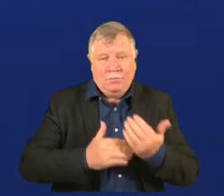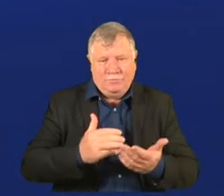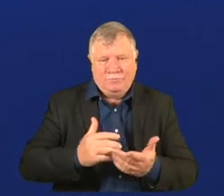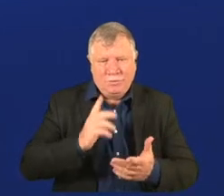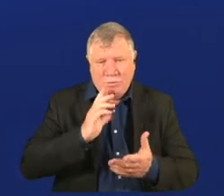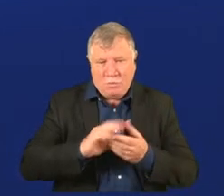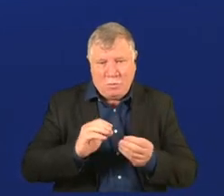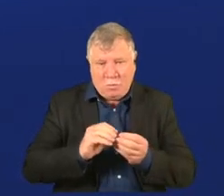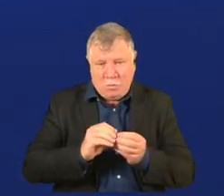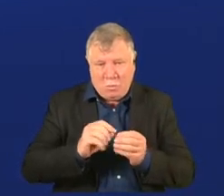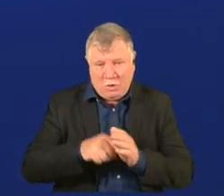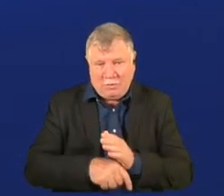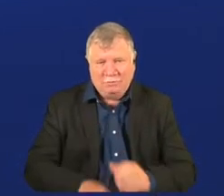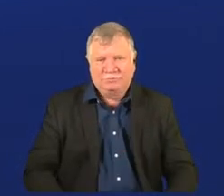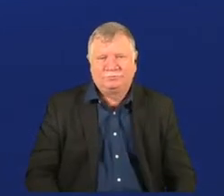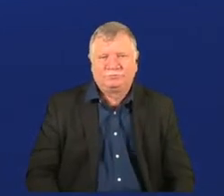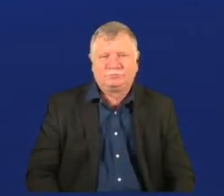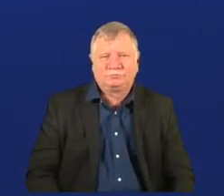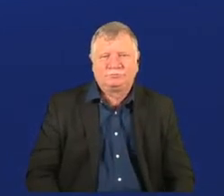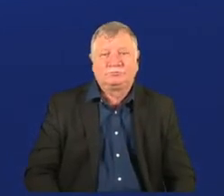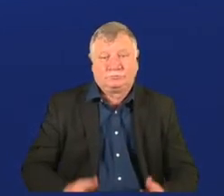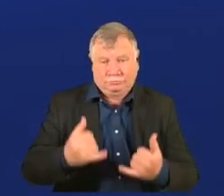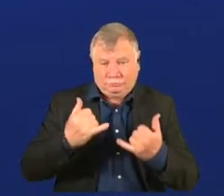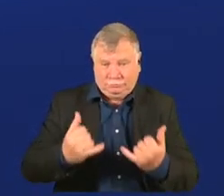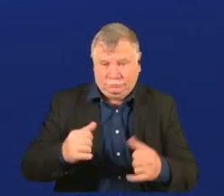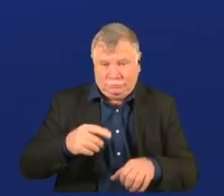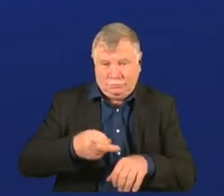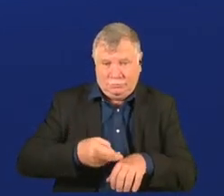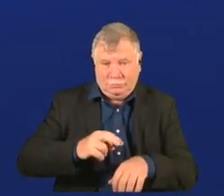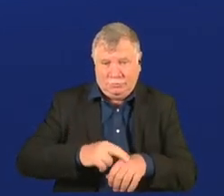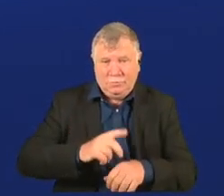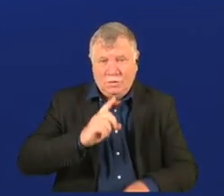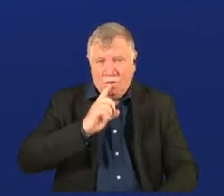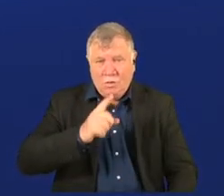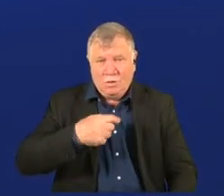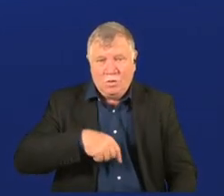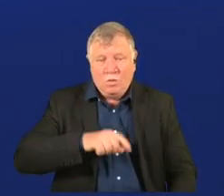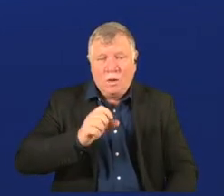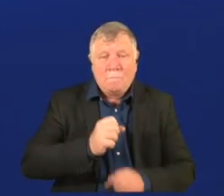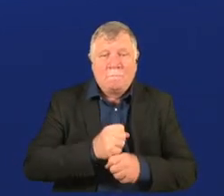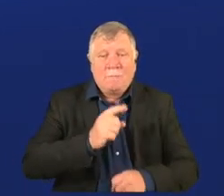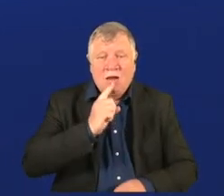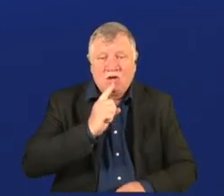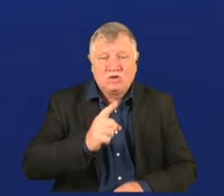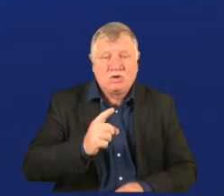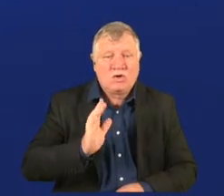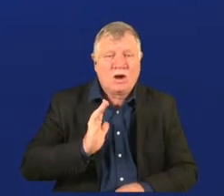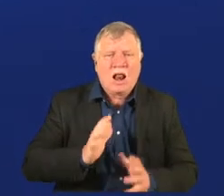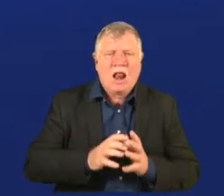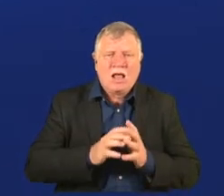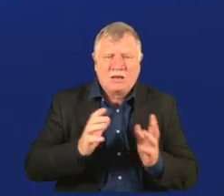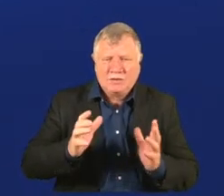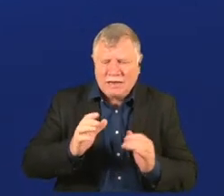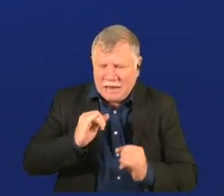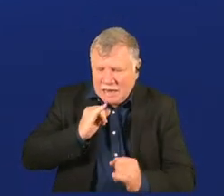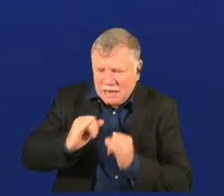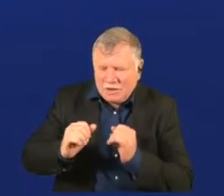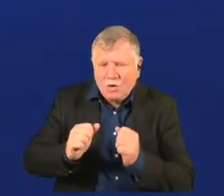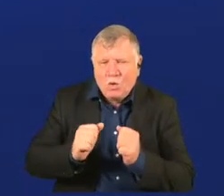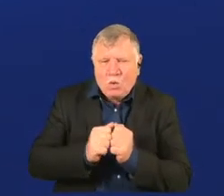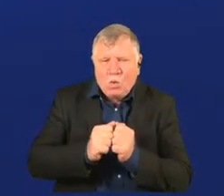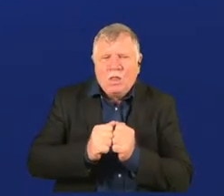course. In order to ground the study in Puerto Rico's reality, we made sure that we carried out extensive interviews with